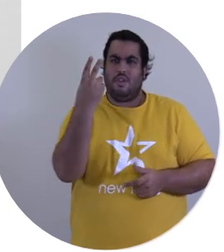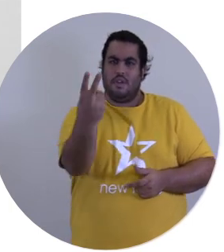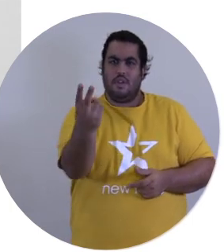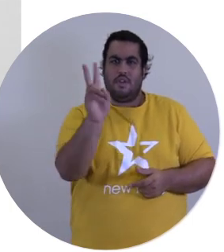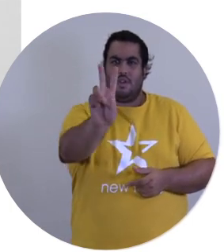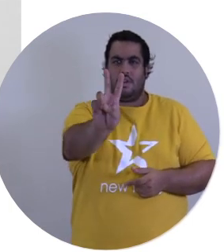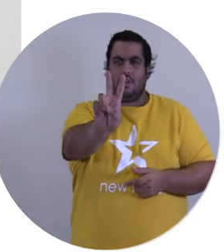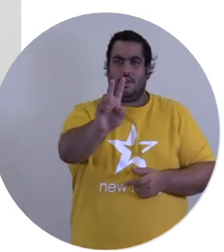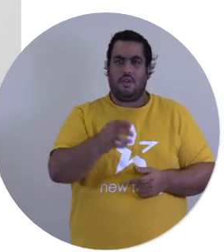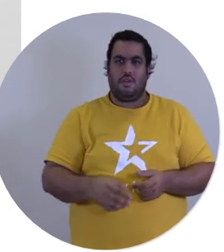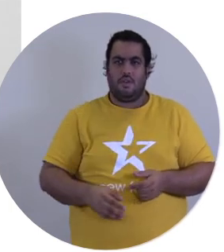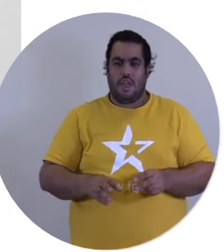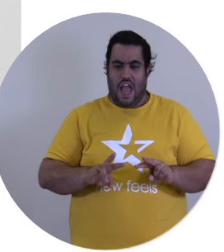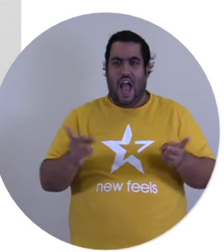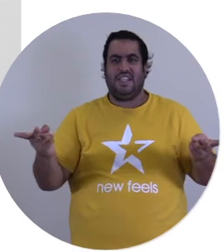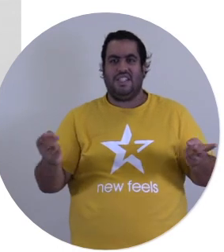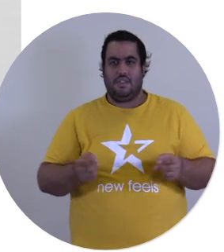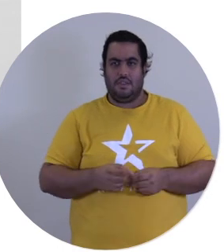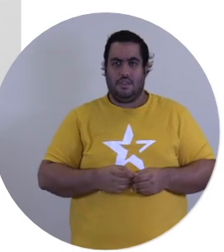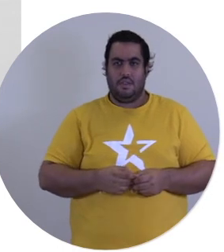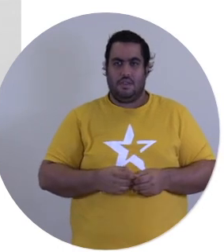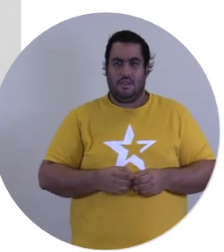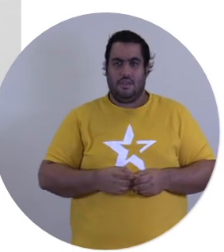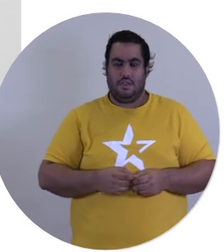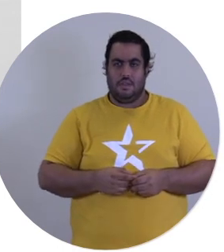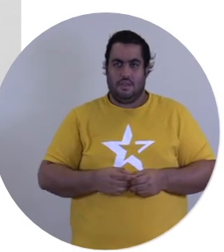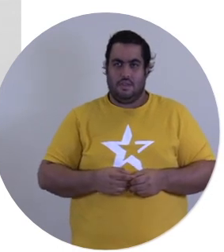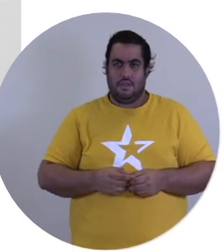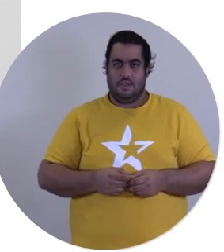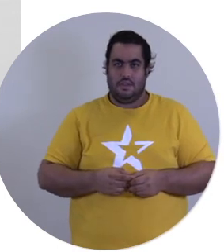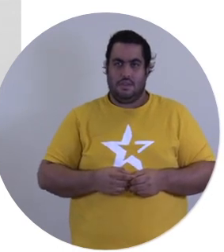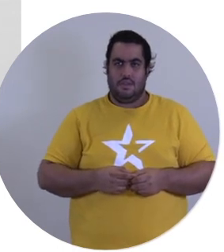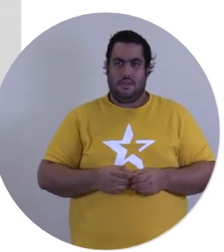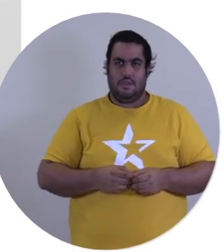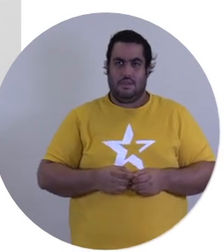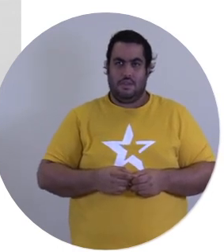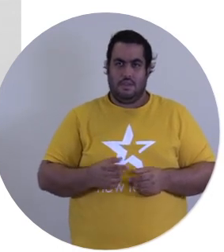be, the manager tried to reverse the decline in the company's profit.